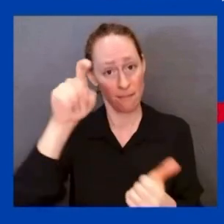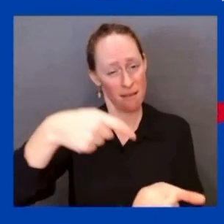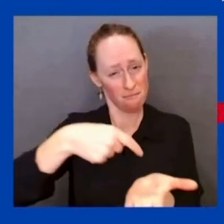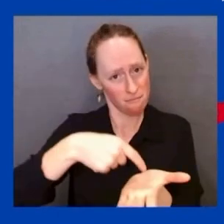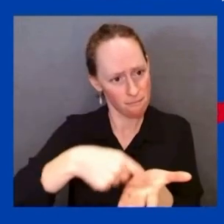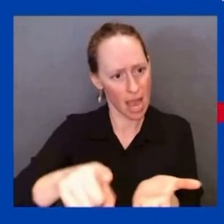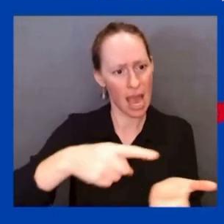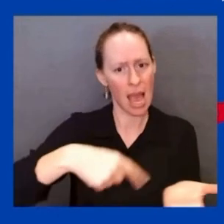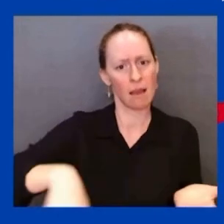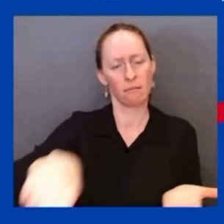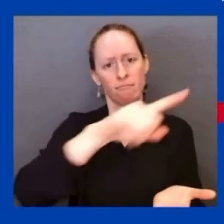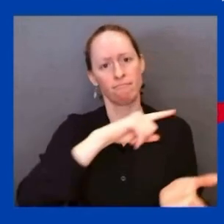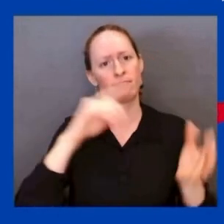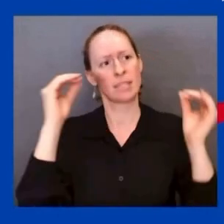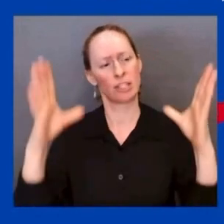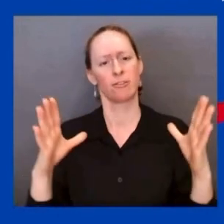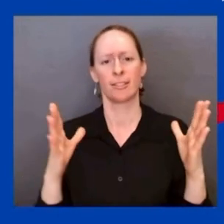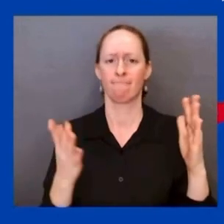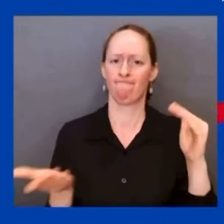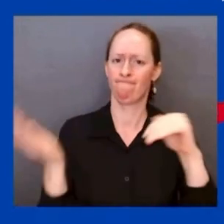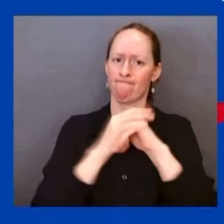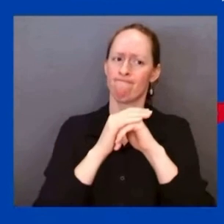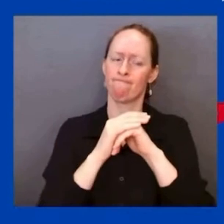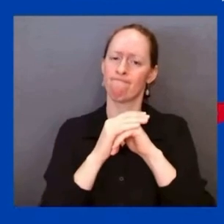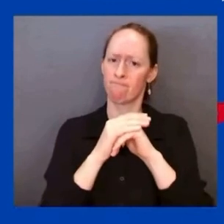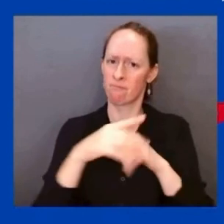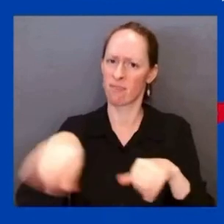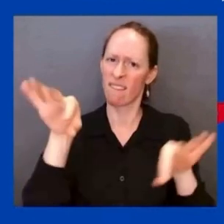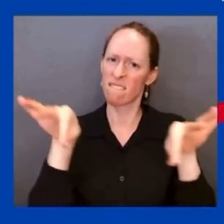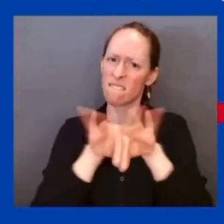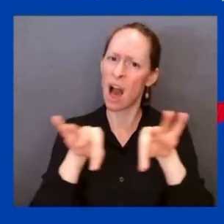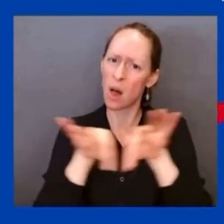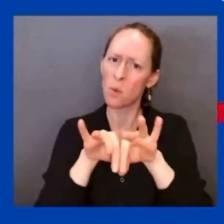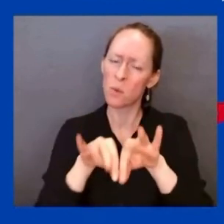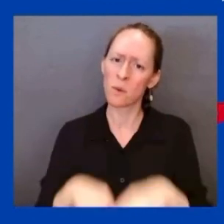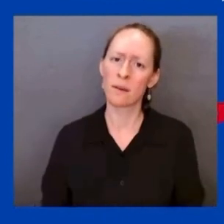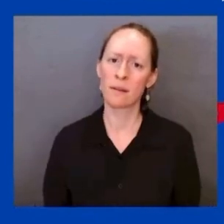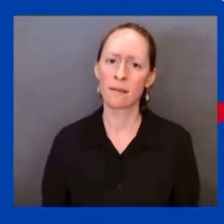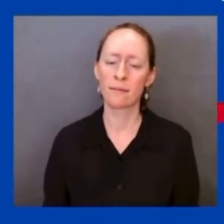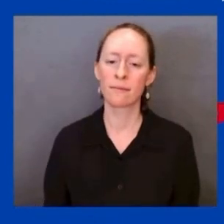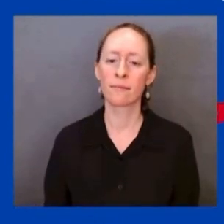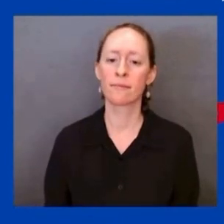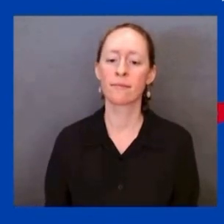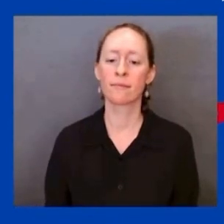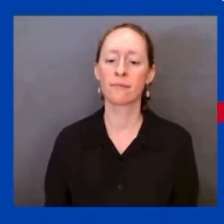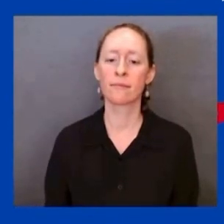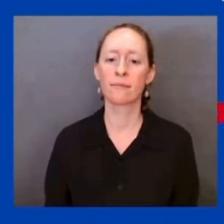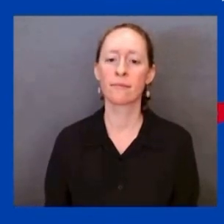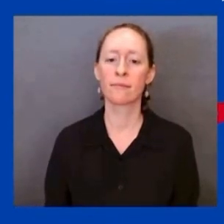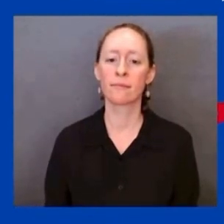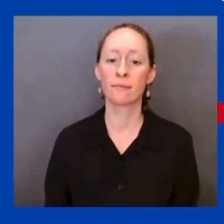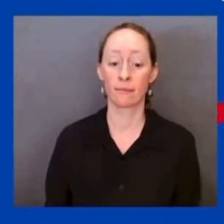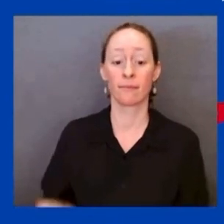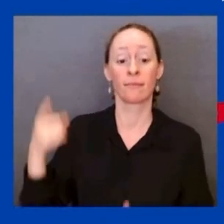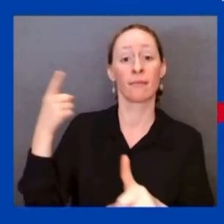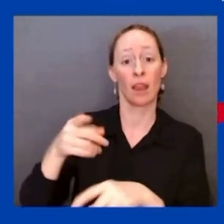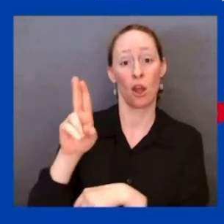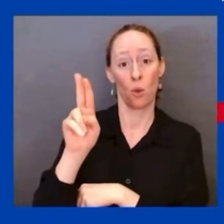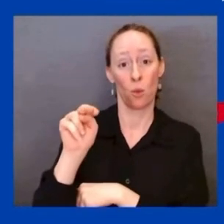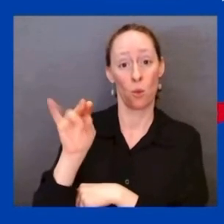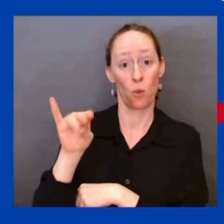it, kid. That's why I know how to say not labor, but unions. Unions.